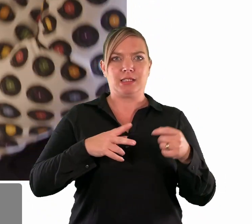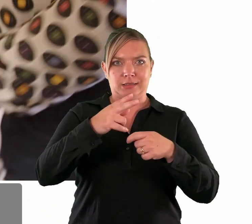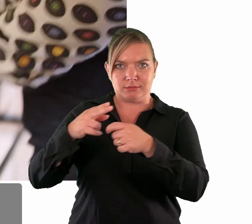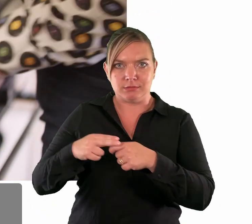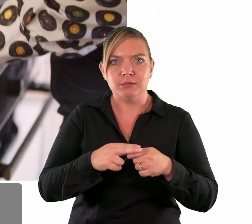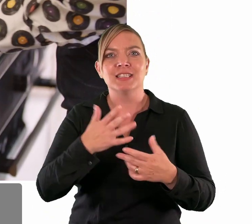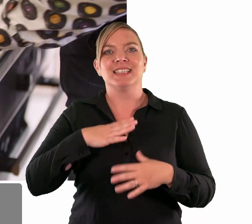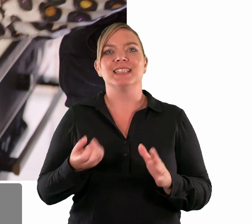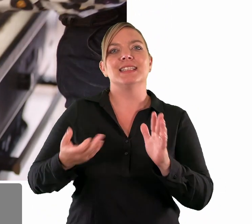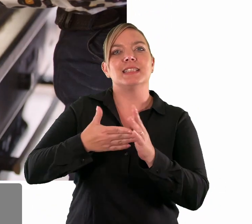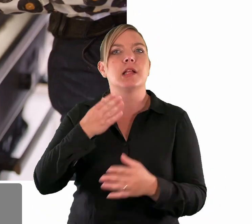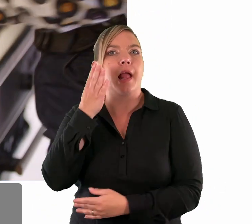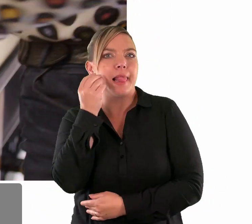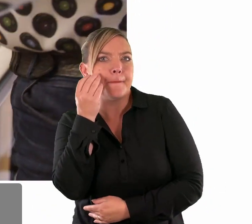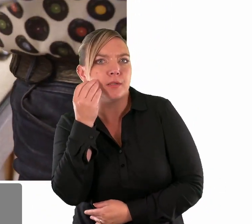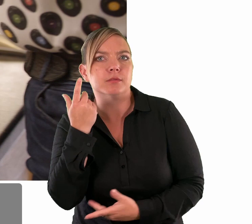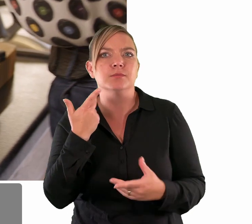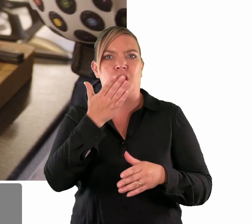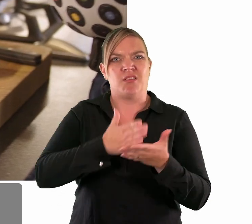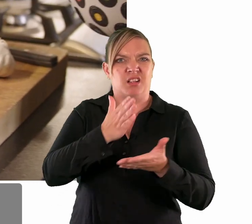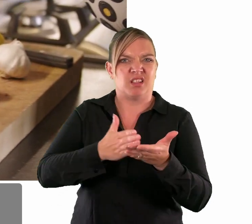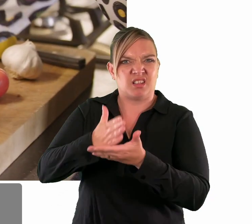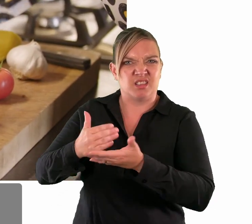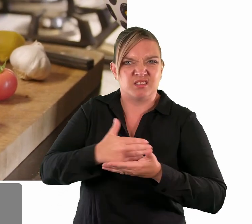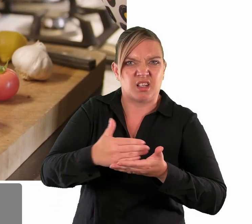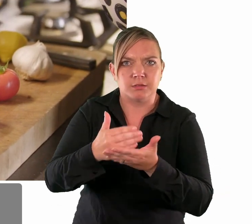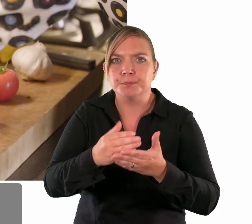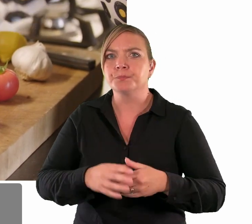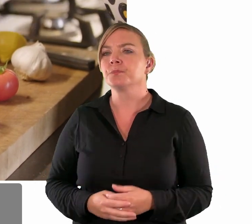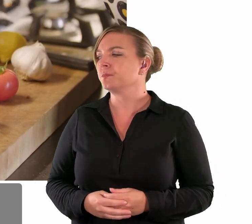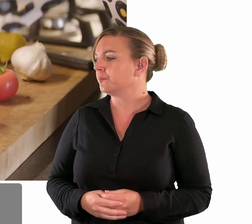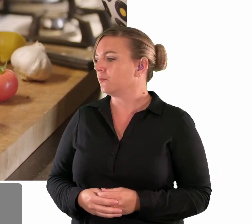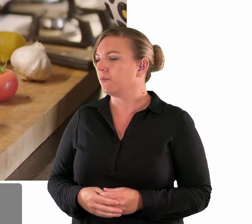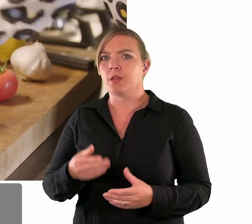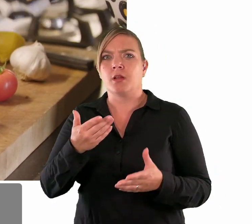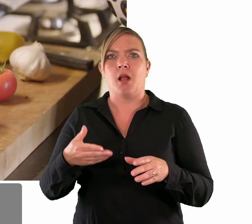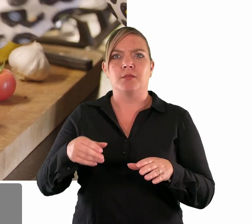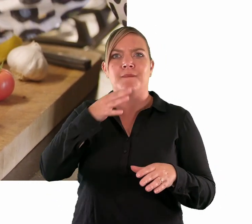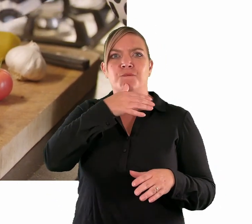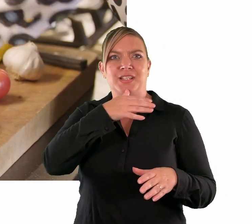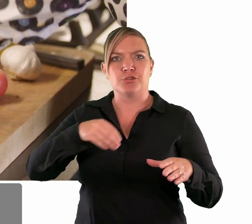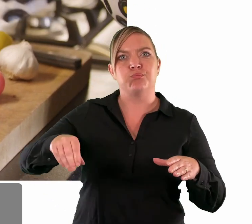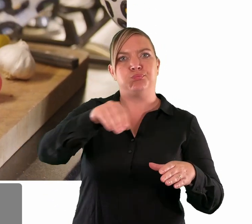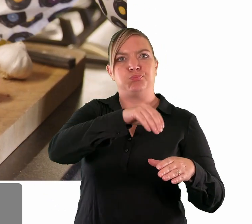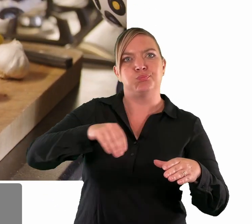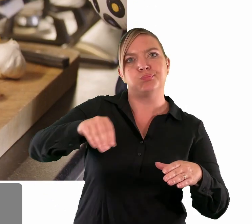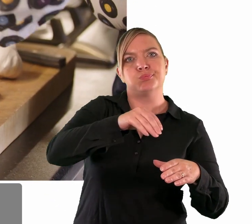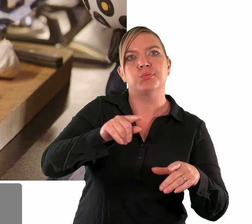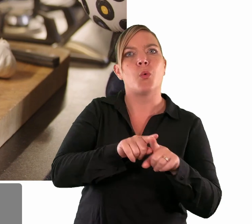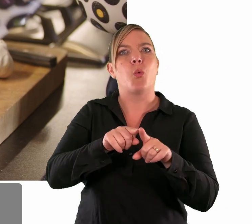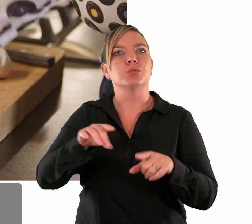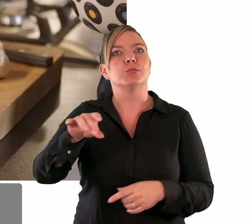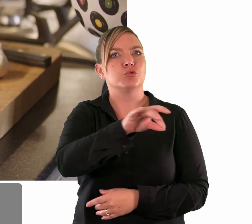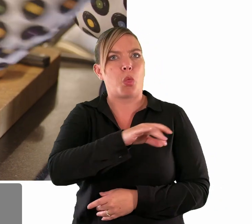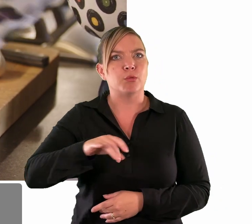lemon. And we cut the lemon. And we're going to cover the fish in lemon juice and